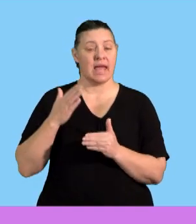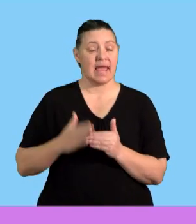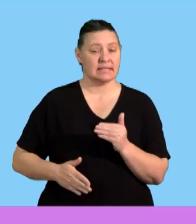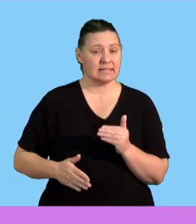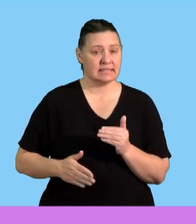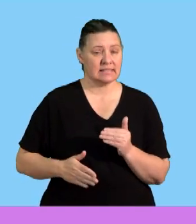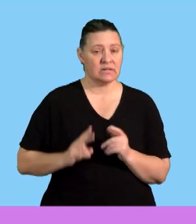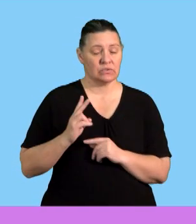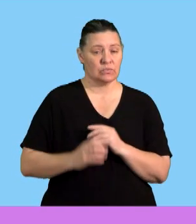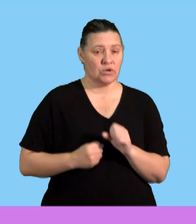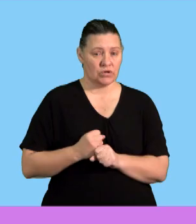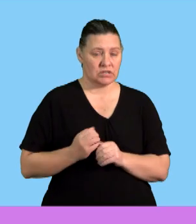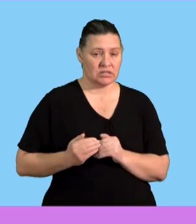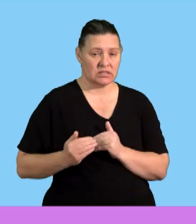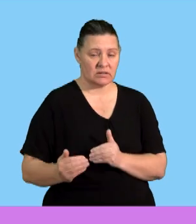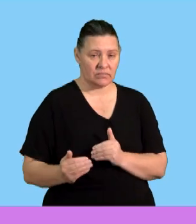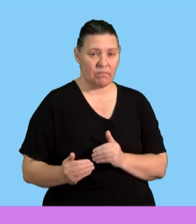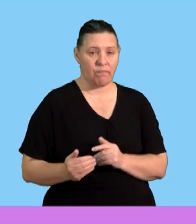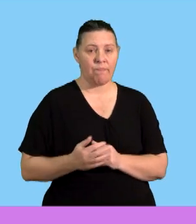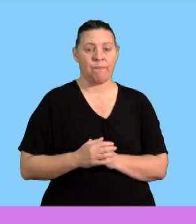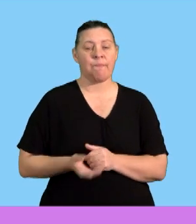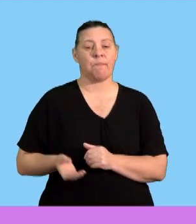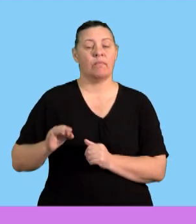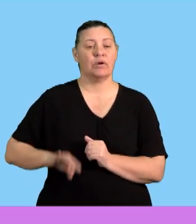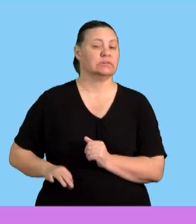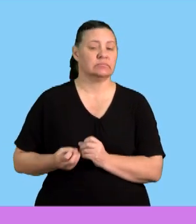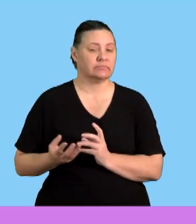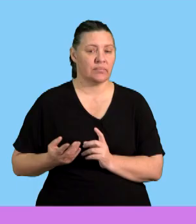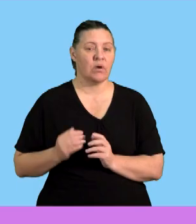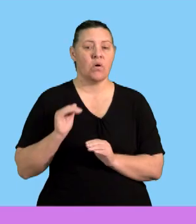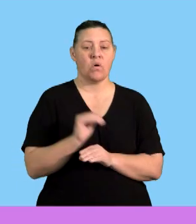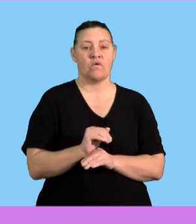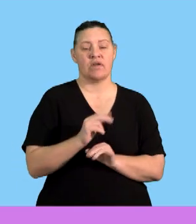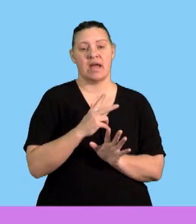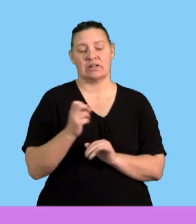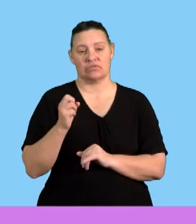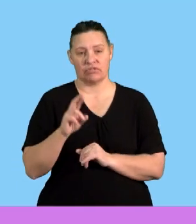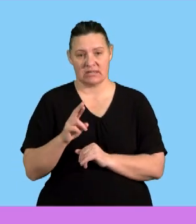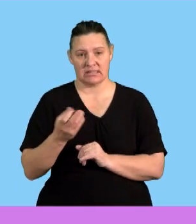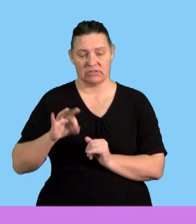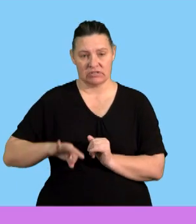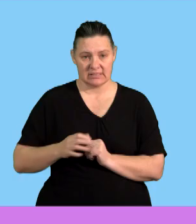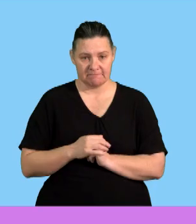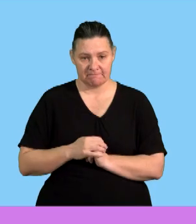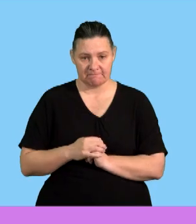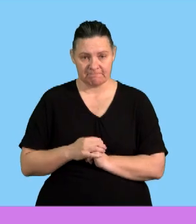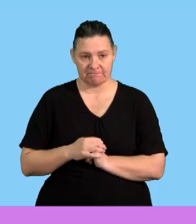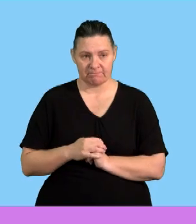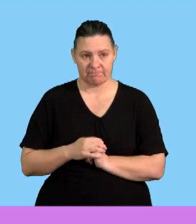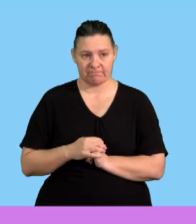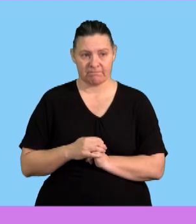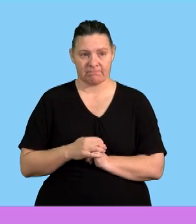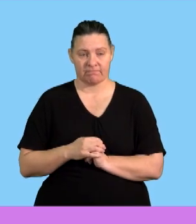So at the end of the 2 years, he would have earned just over 800 Rand interest.